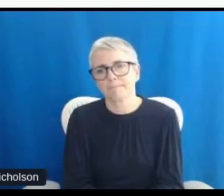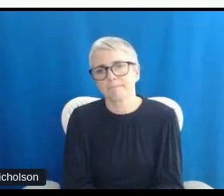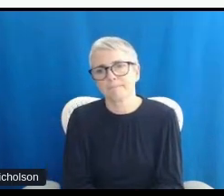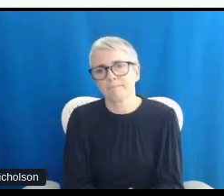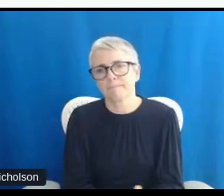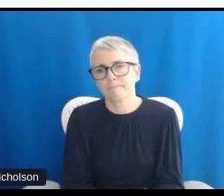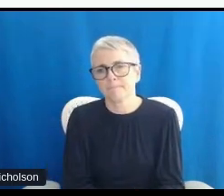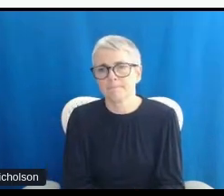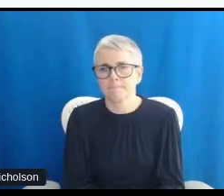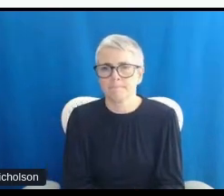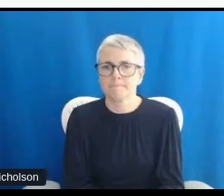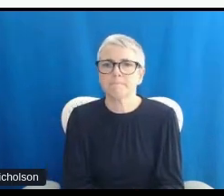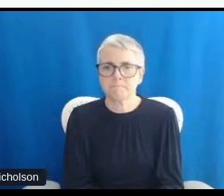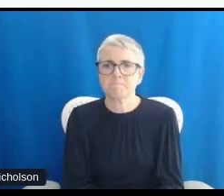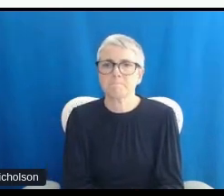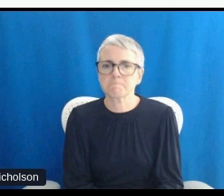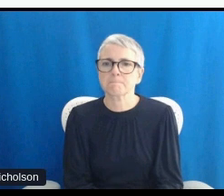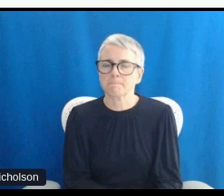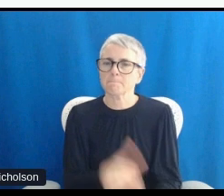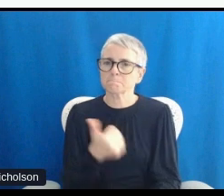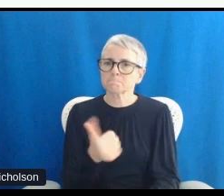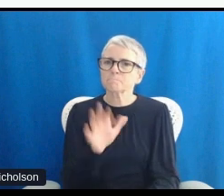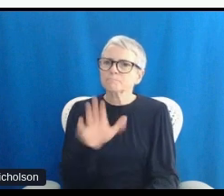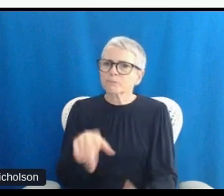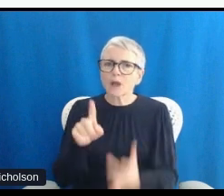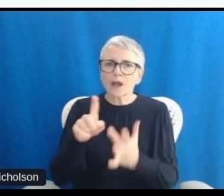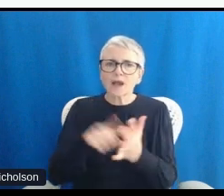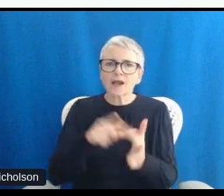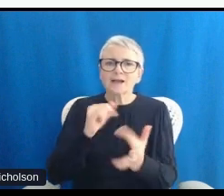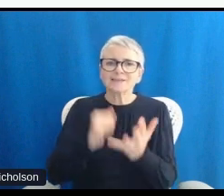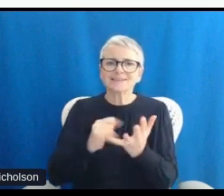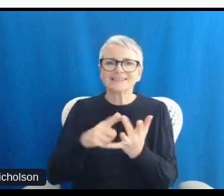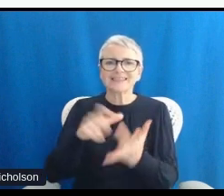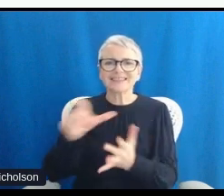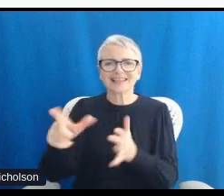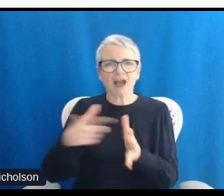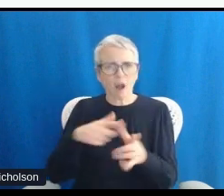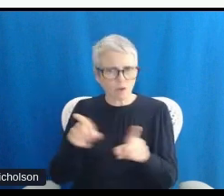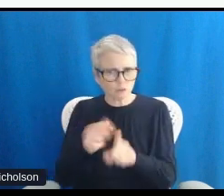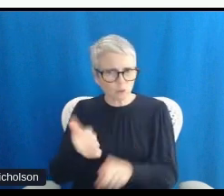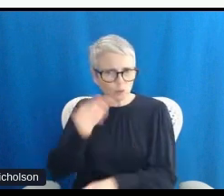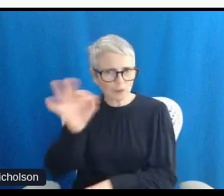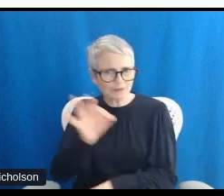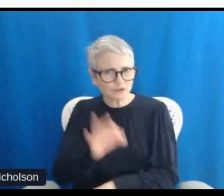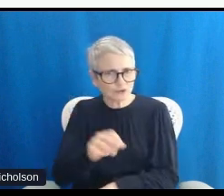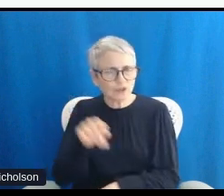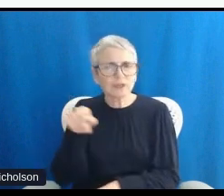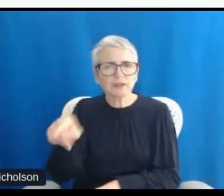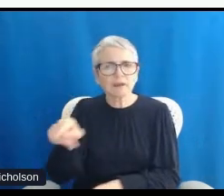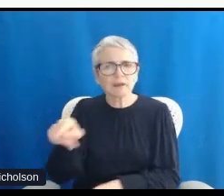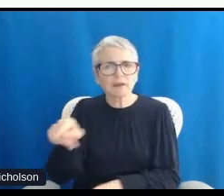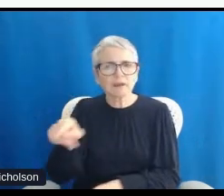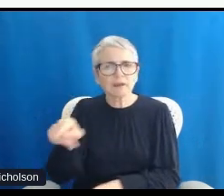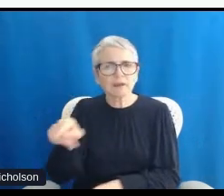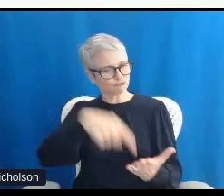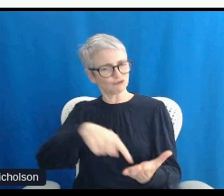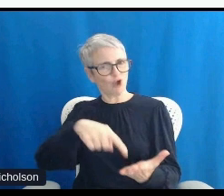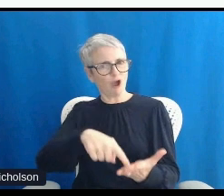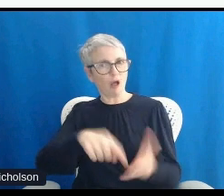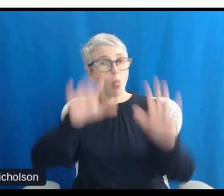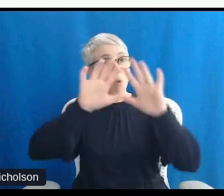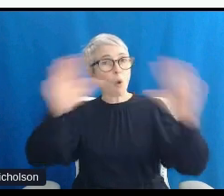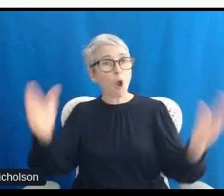Good question. I think we've got a good one here from Jessica. Do you think that the culture of accessibility awareness is very different around the